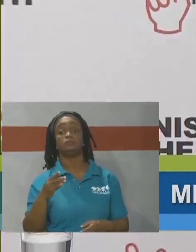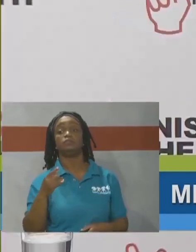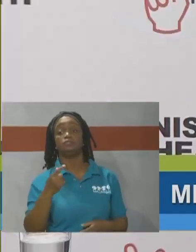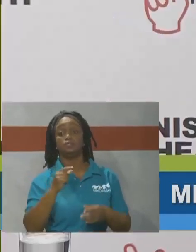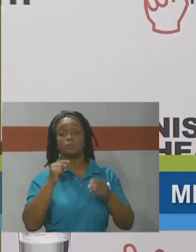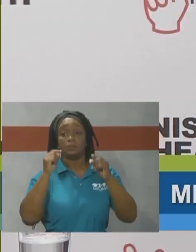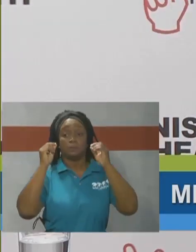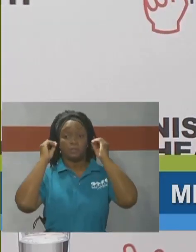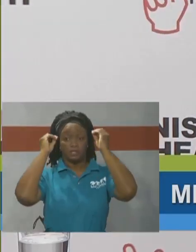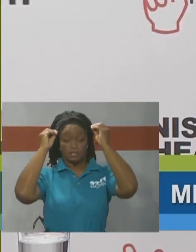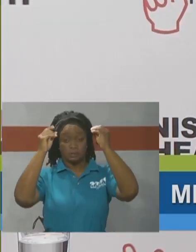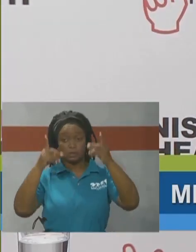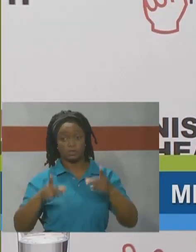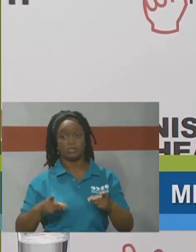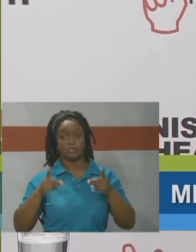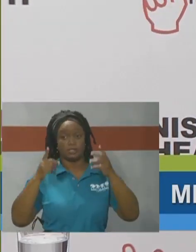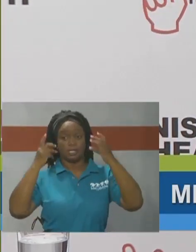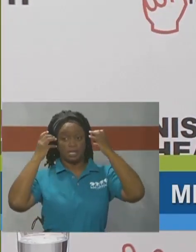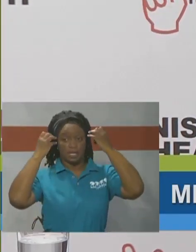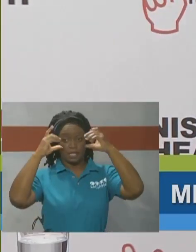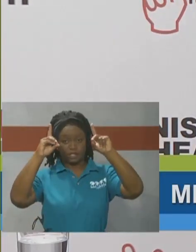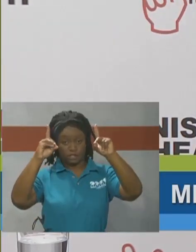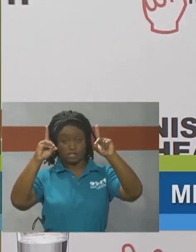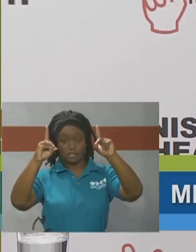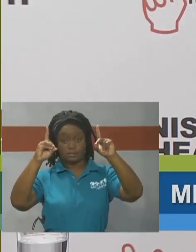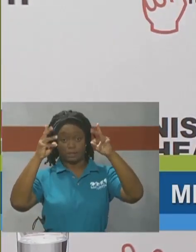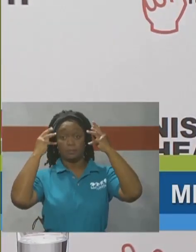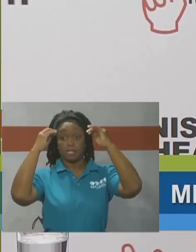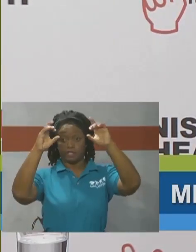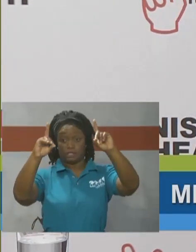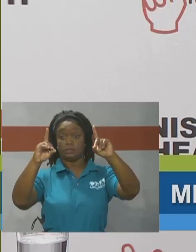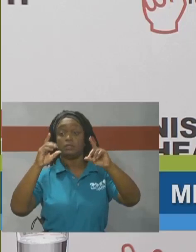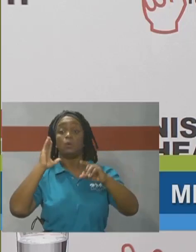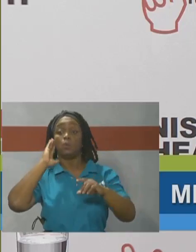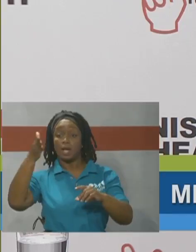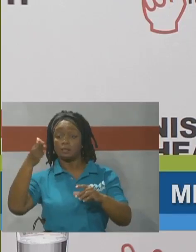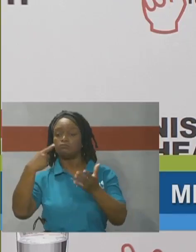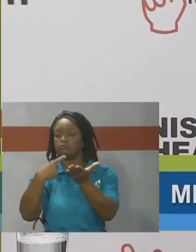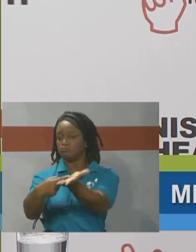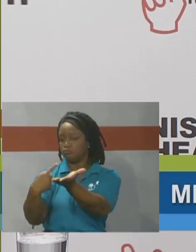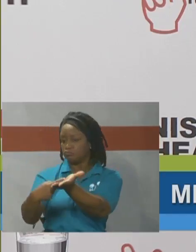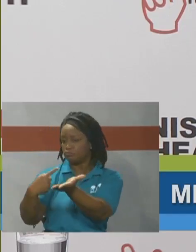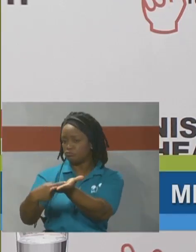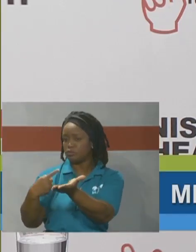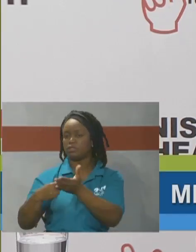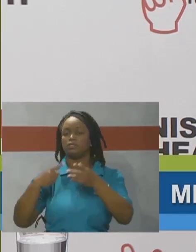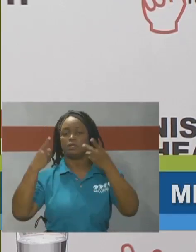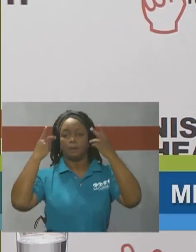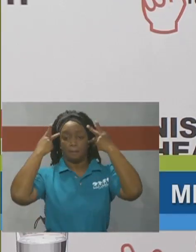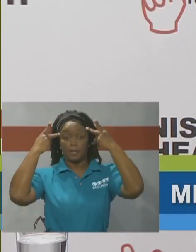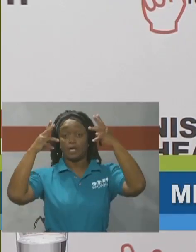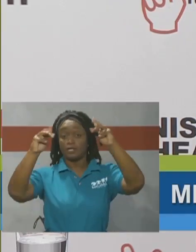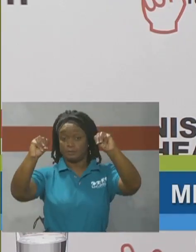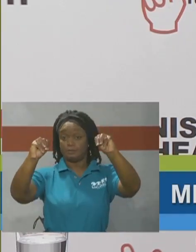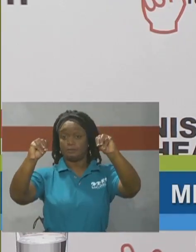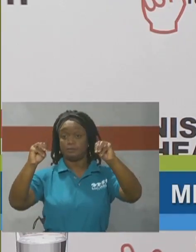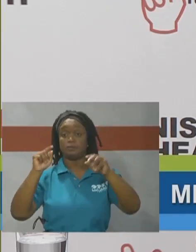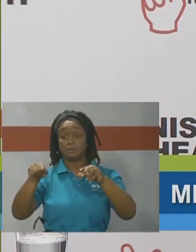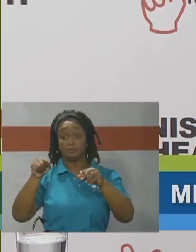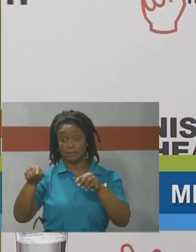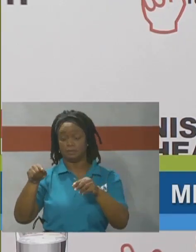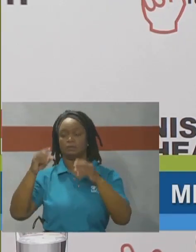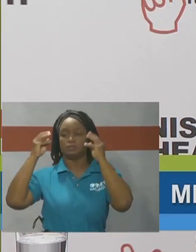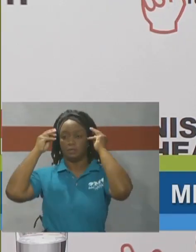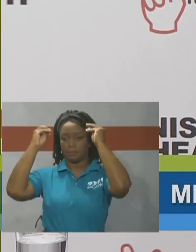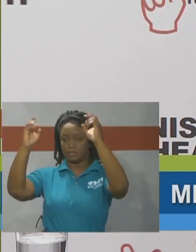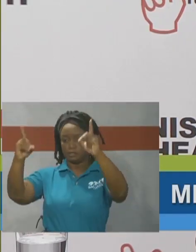Minister of Education after consulting with the Honorable Prime Minister. And the Minister of Education has made no